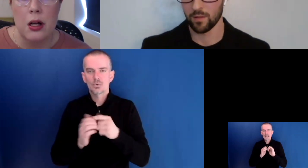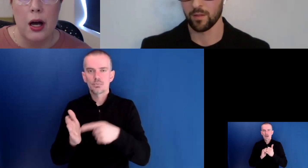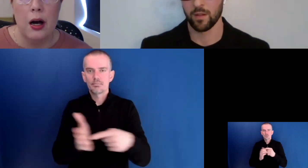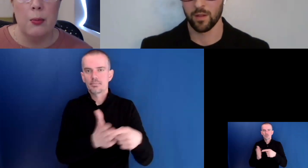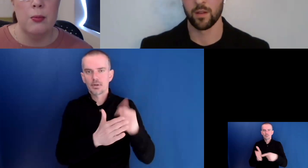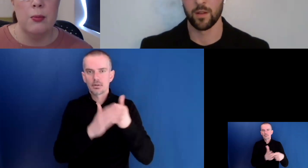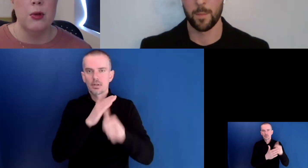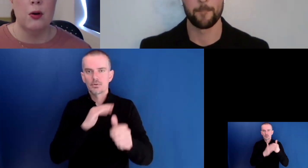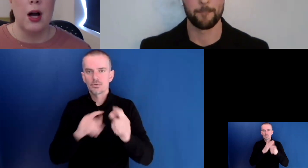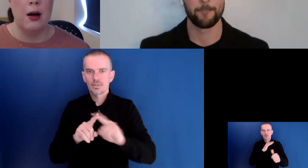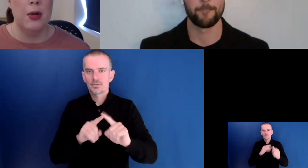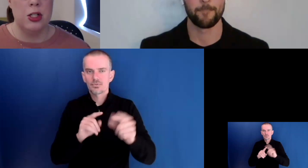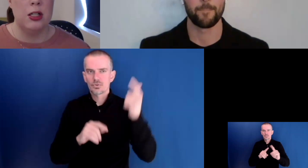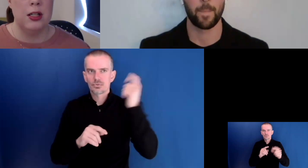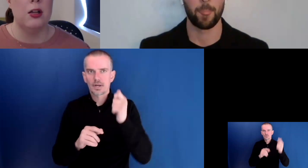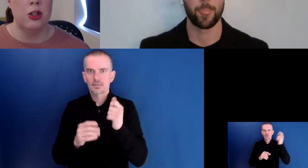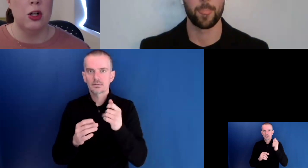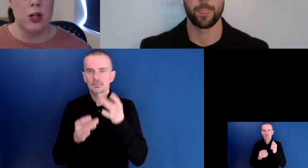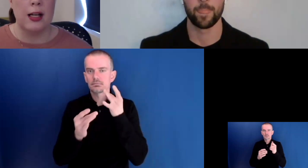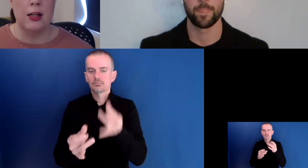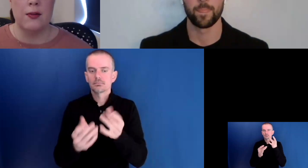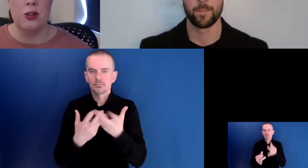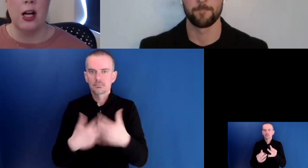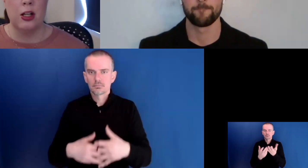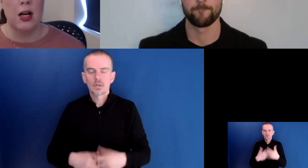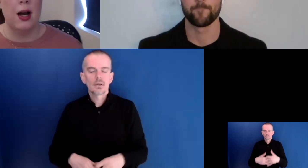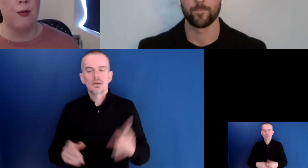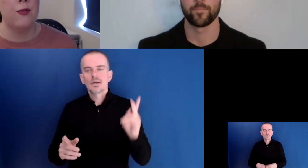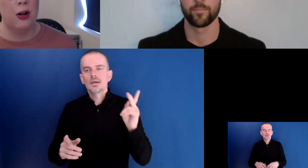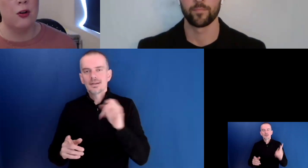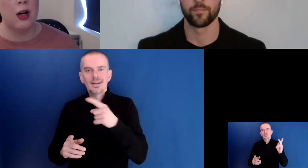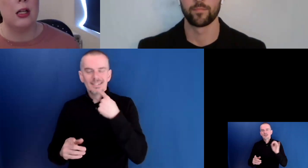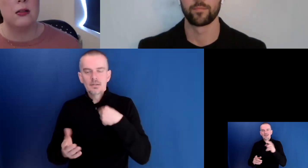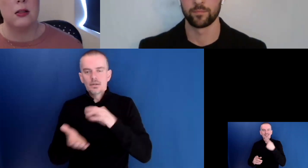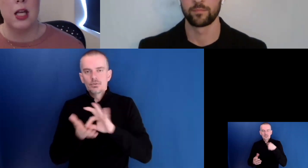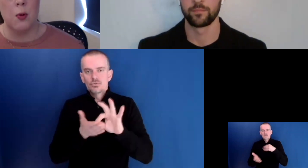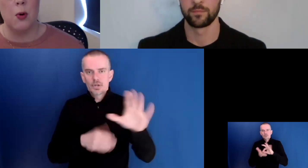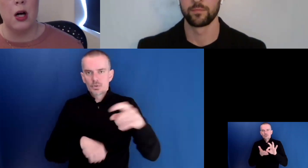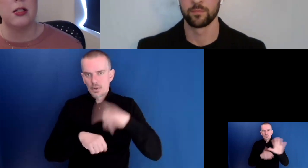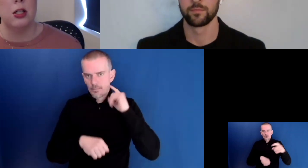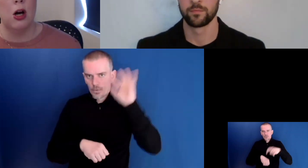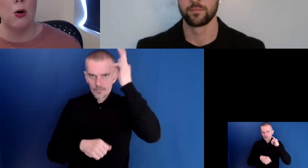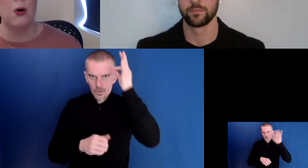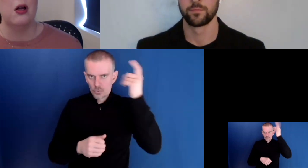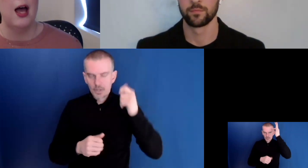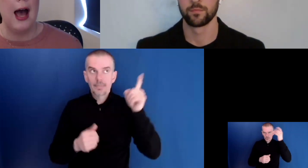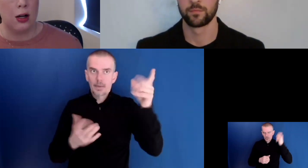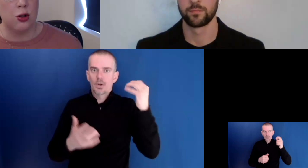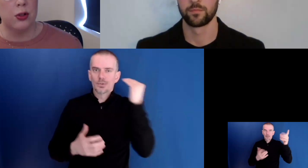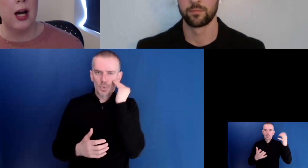So, Kyle mentioned that, you have to track your time for federal grants. They will want to